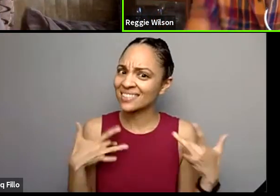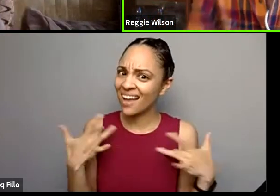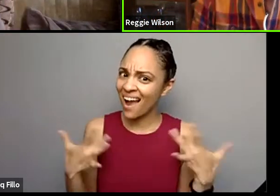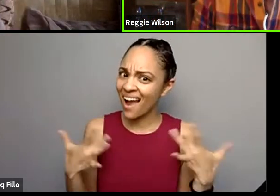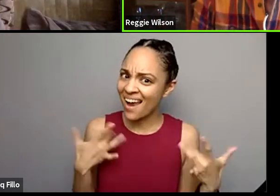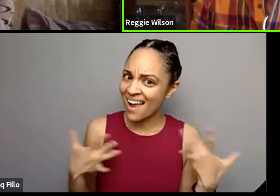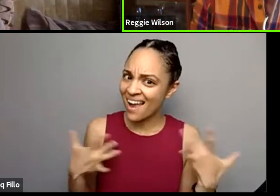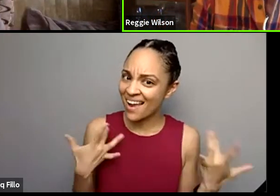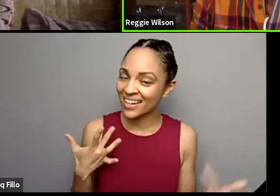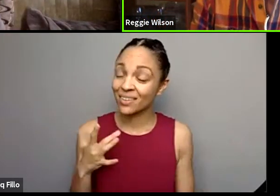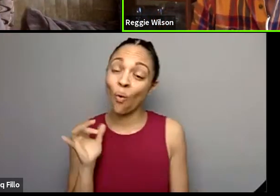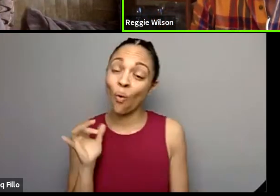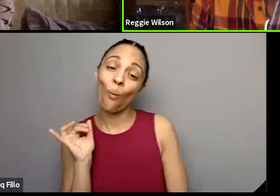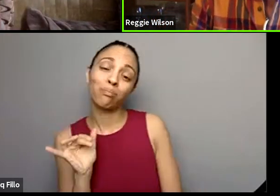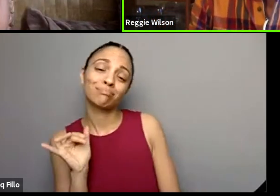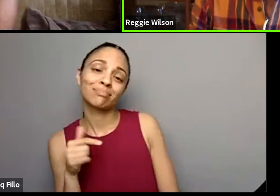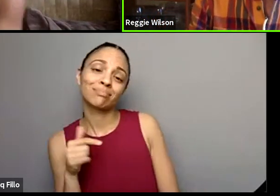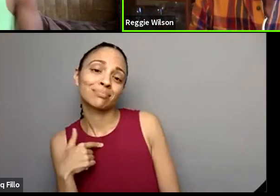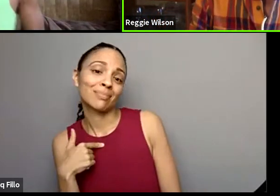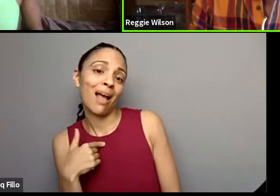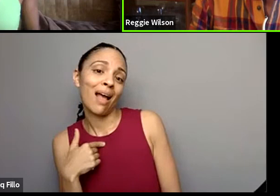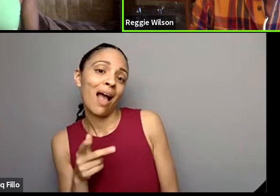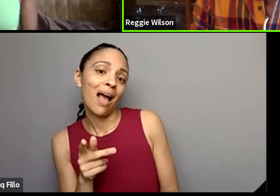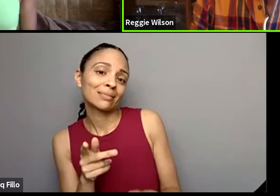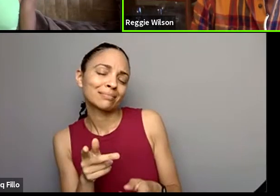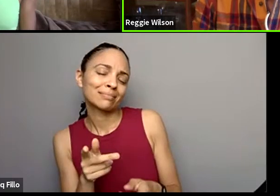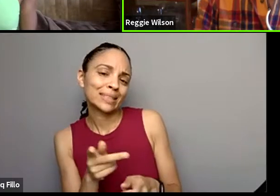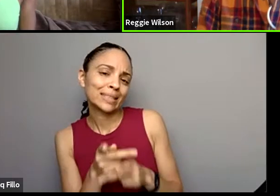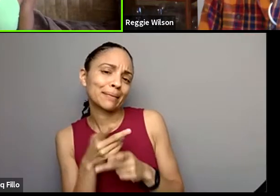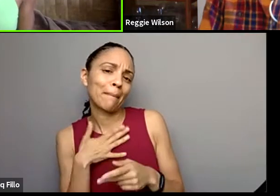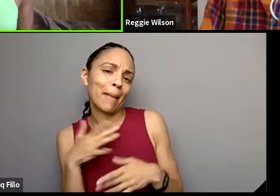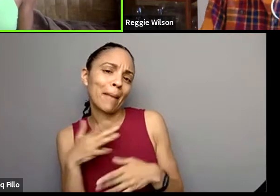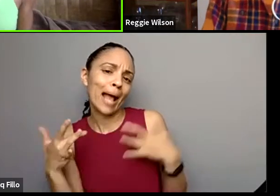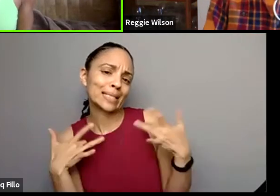I saved my excitement for later and I thought I wouldn't do that on camera.